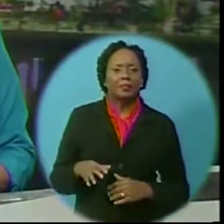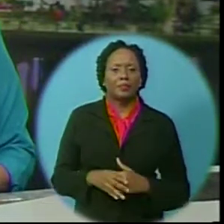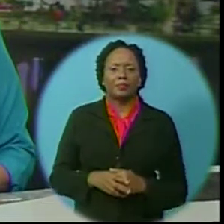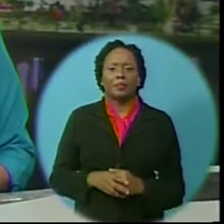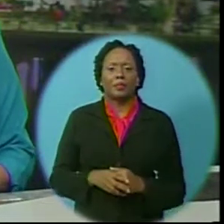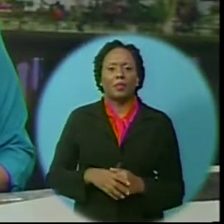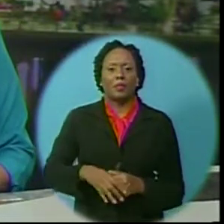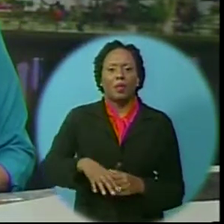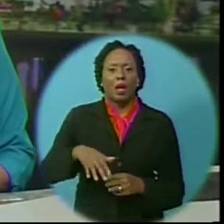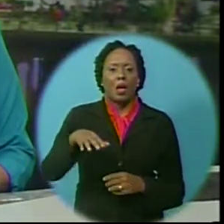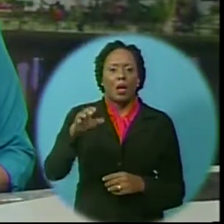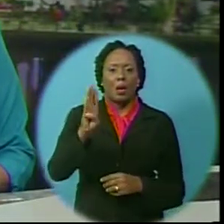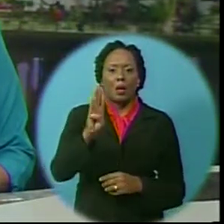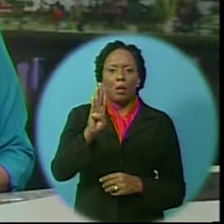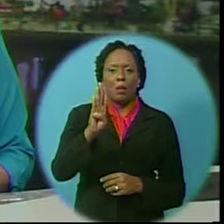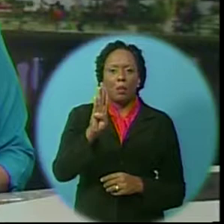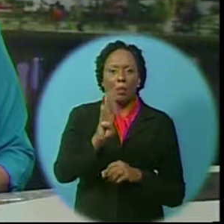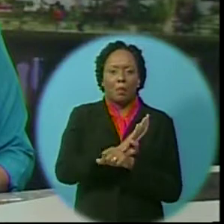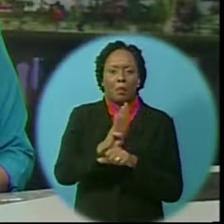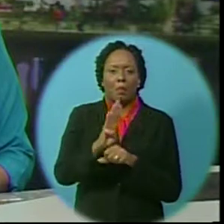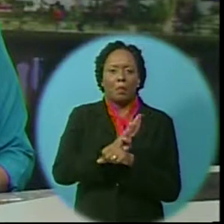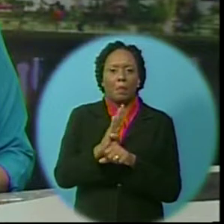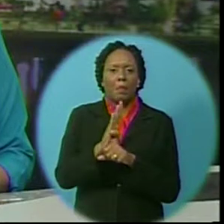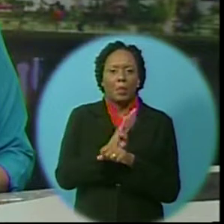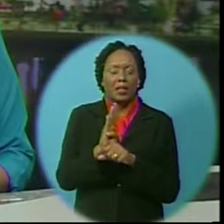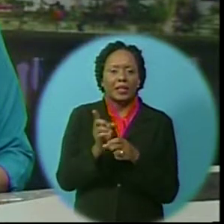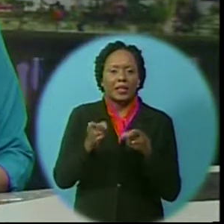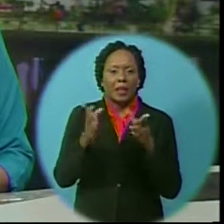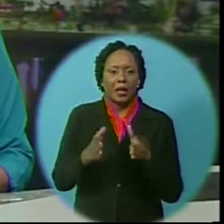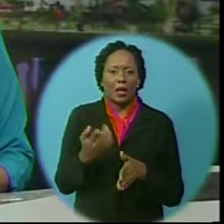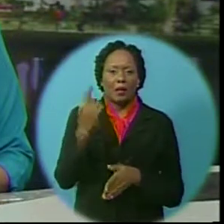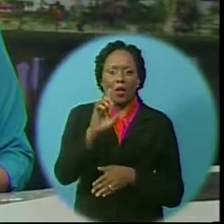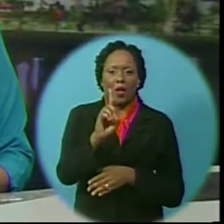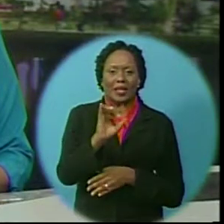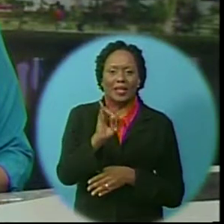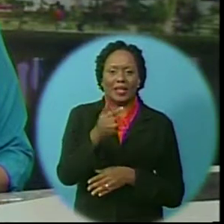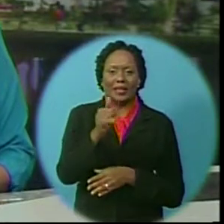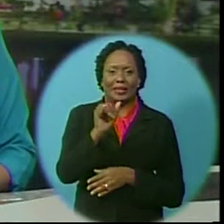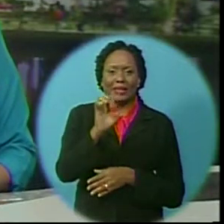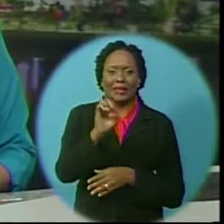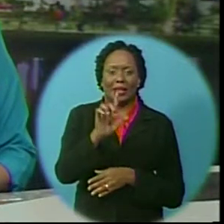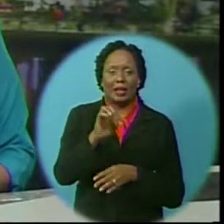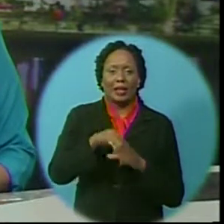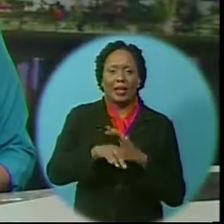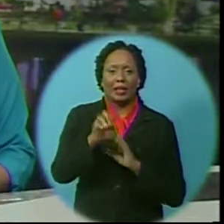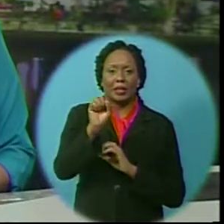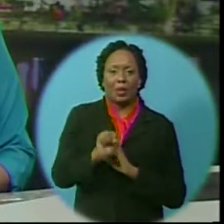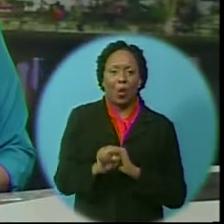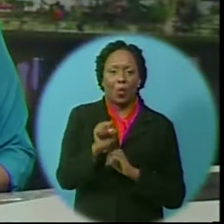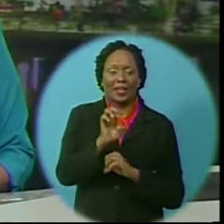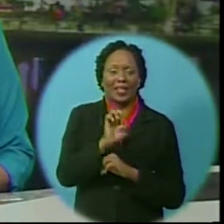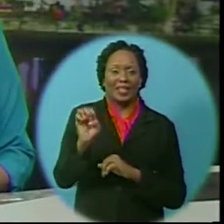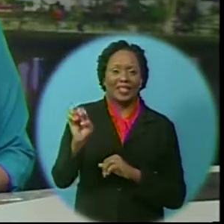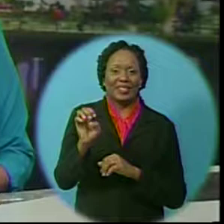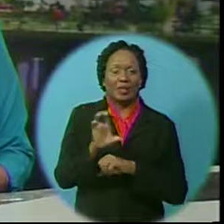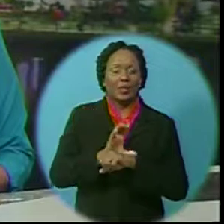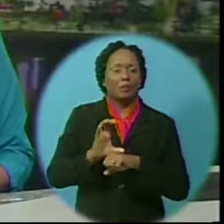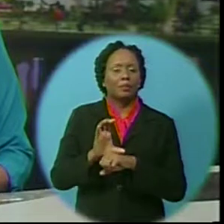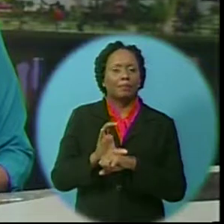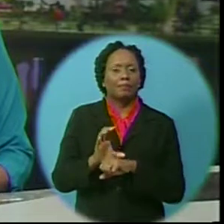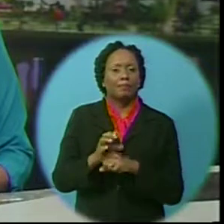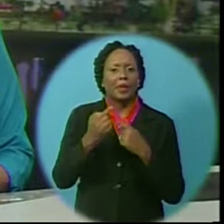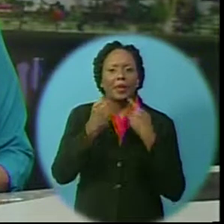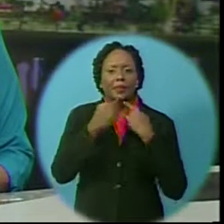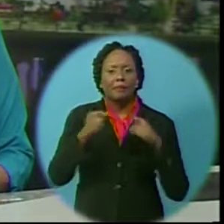Martin Keogh, Business Solutions Director for Digicel in the Eastern Caribbean. He made the comment during a special appreciation